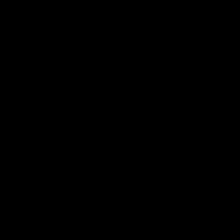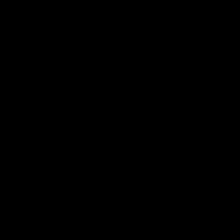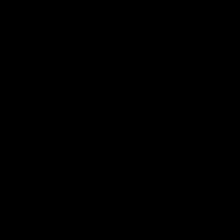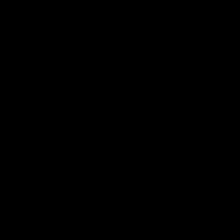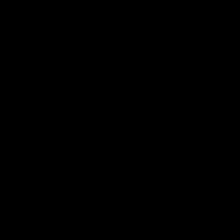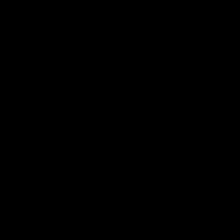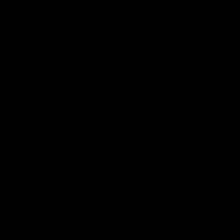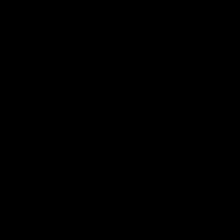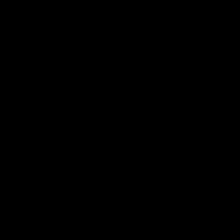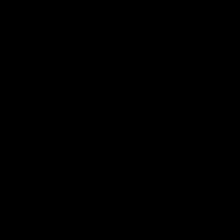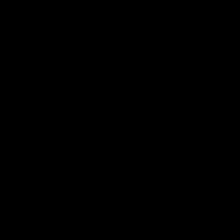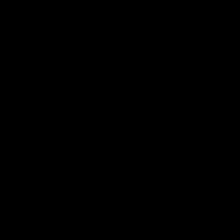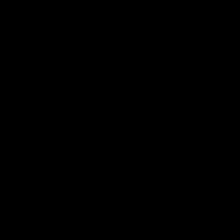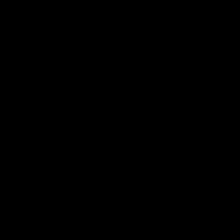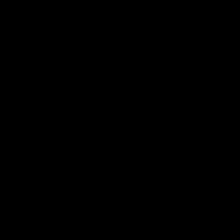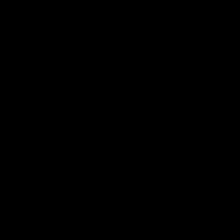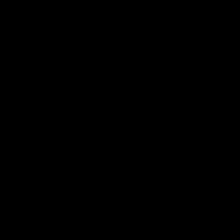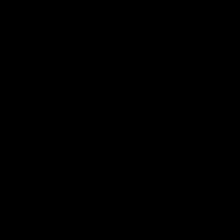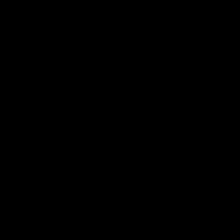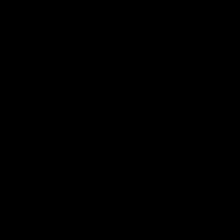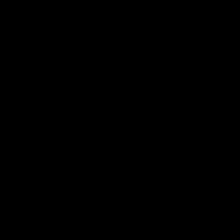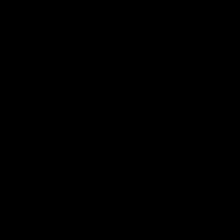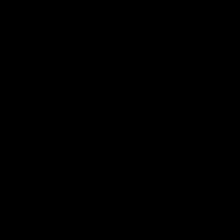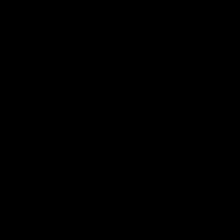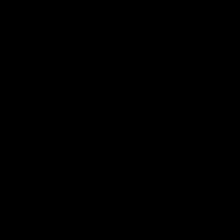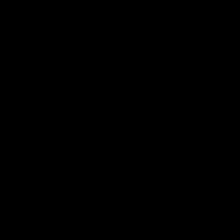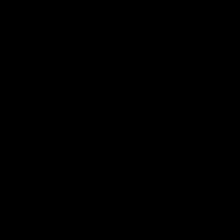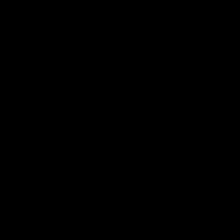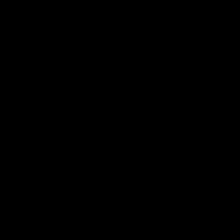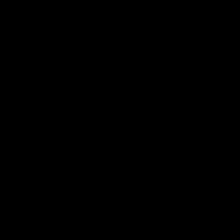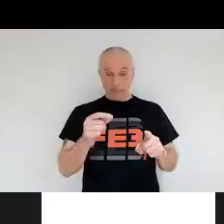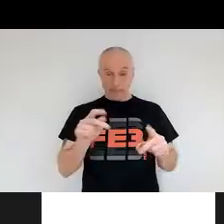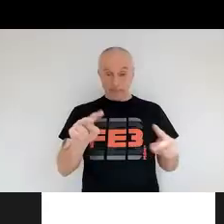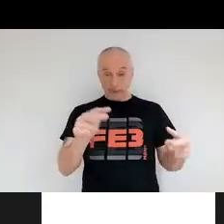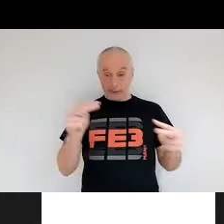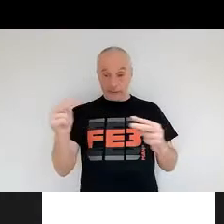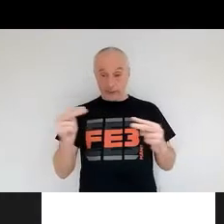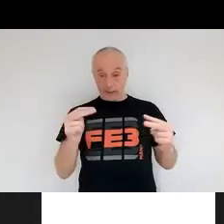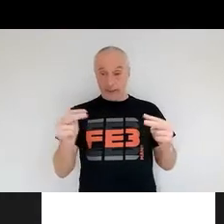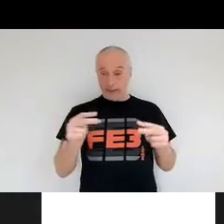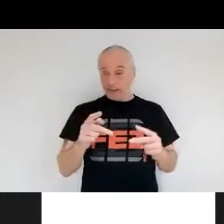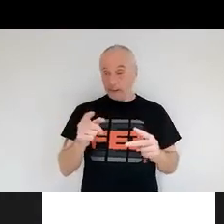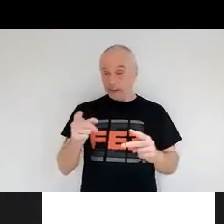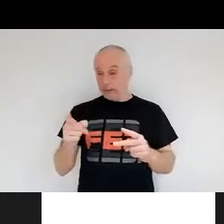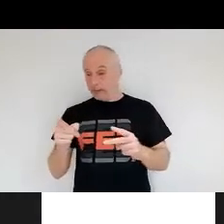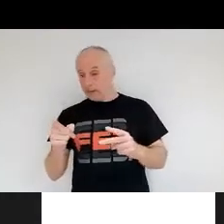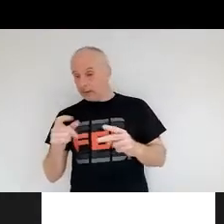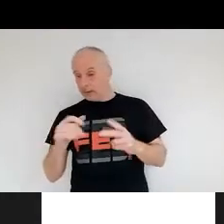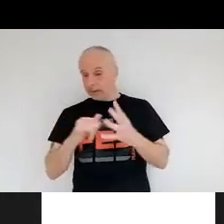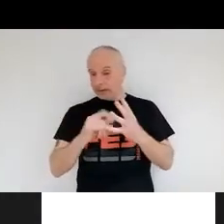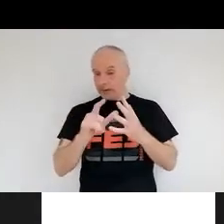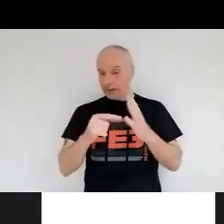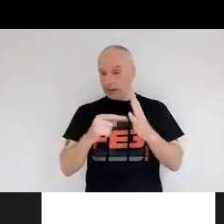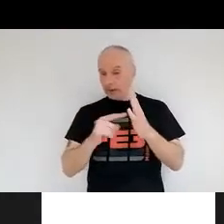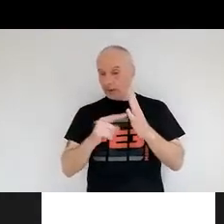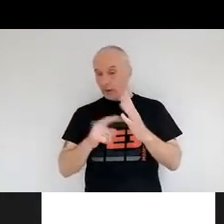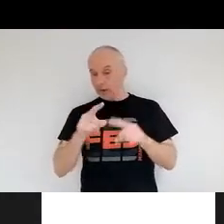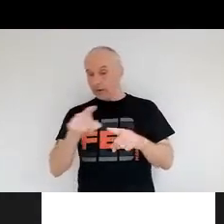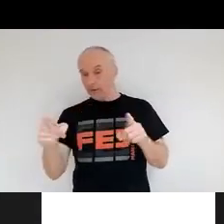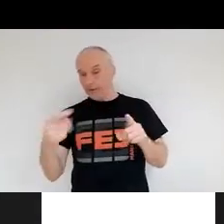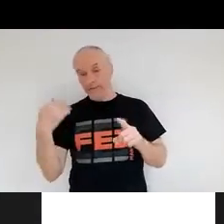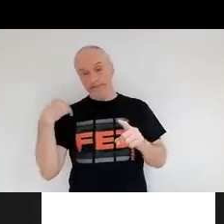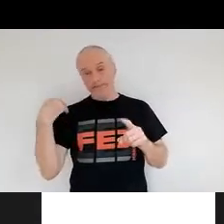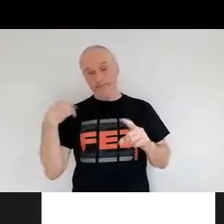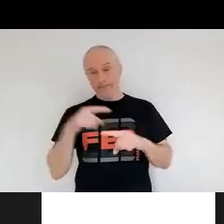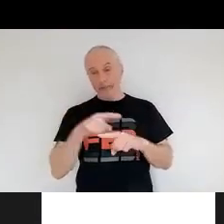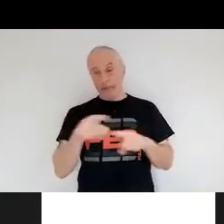Okay, I'm going to take it that people can all see that, and that's okay. Scott, please sort of chime in and shout if not. It